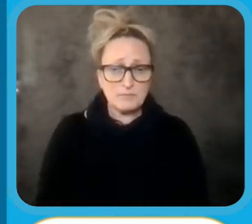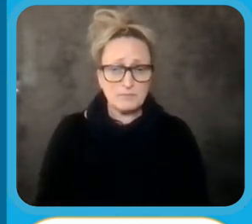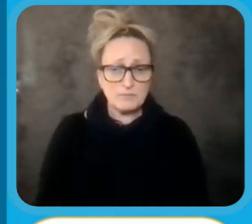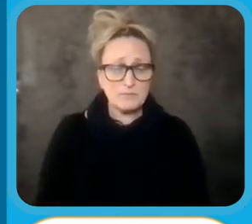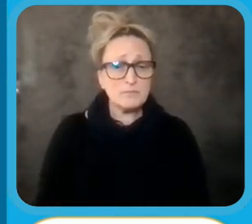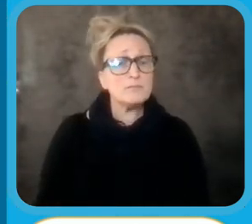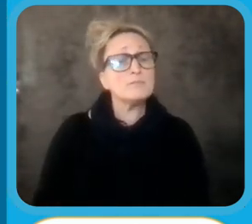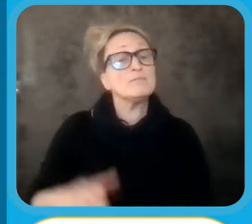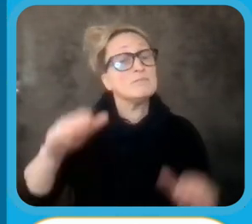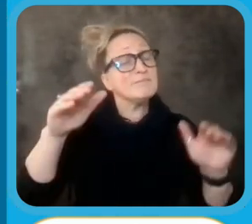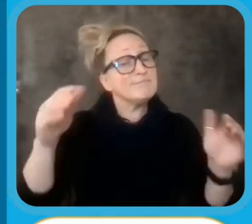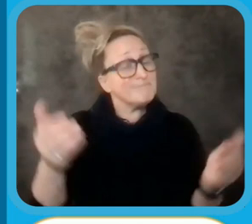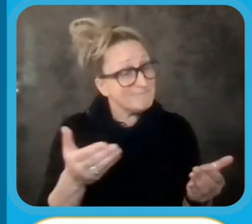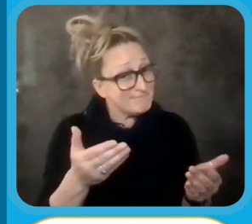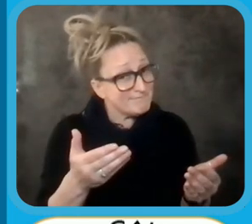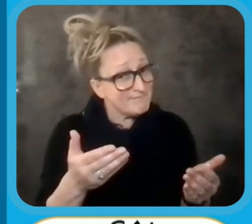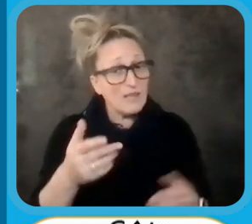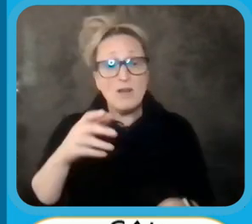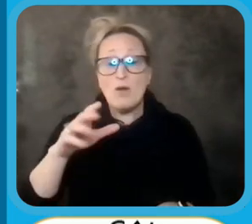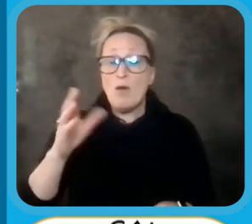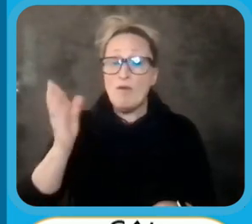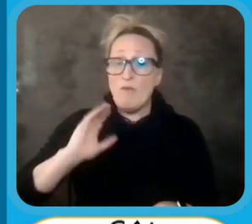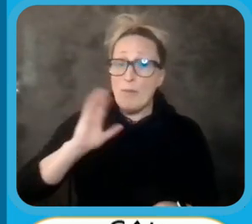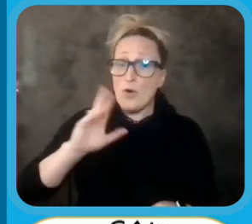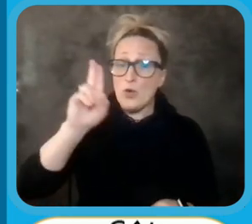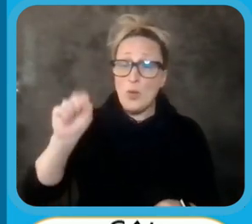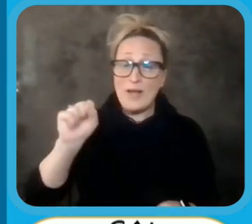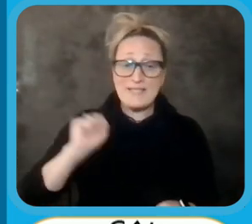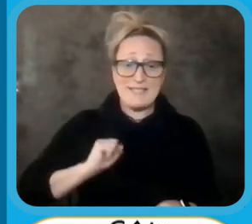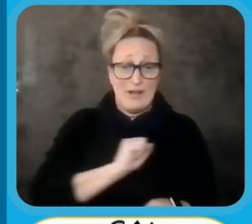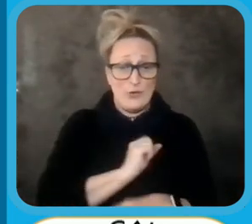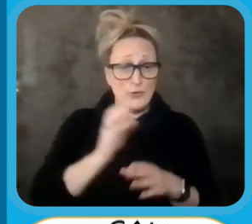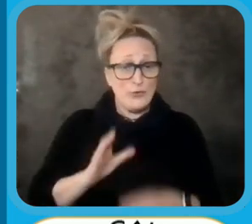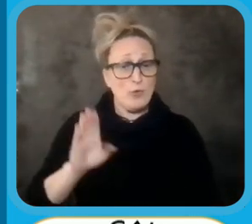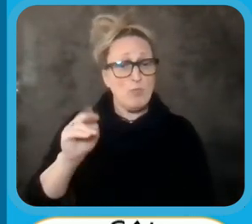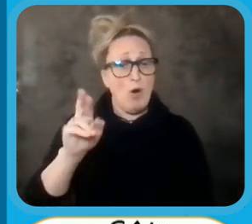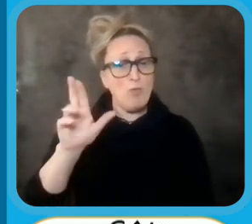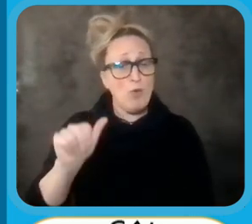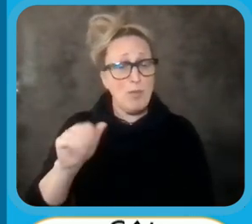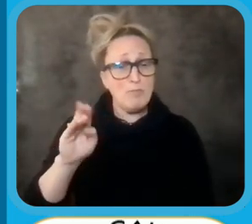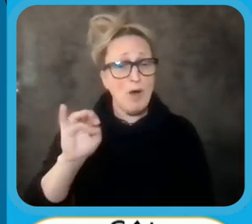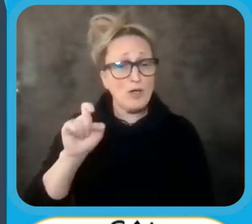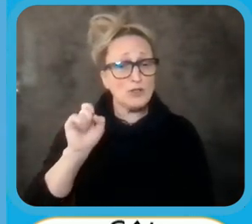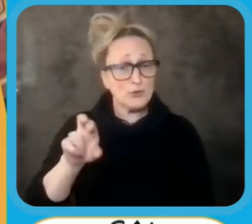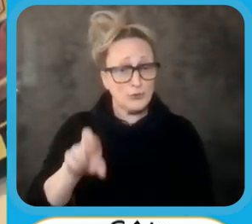Delegates and guests, please welcome former U.S. Senator Barbara Boxer.